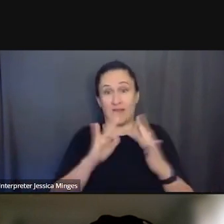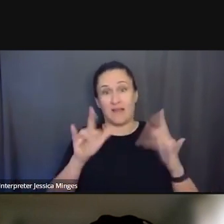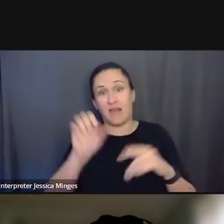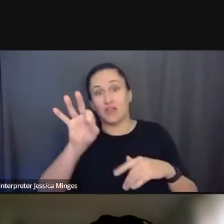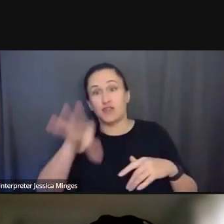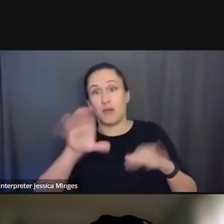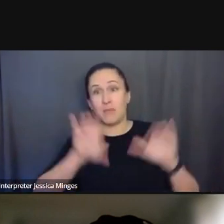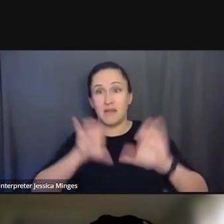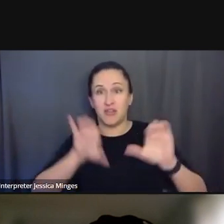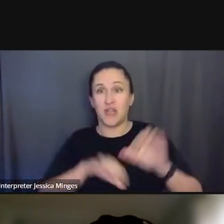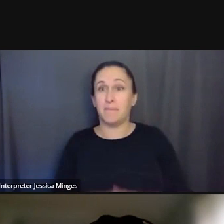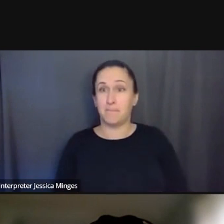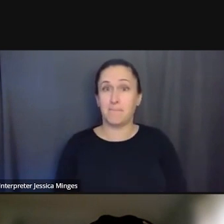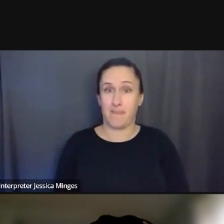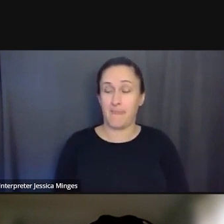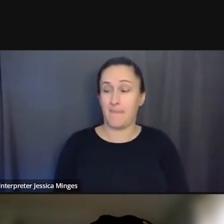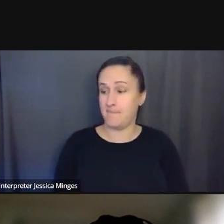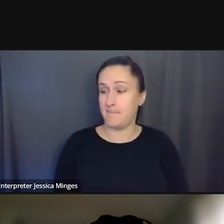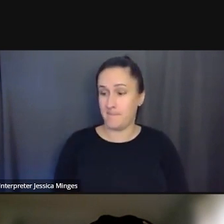chat.